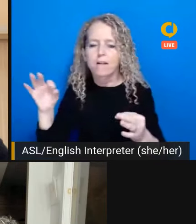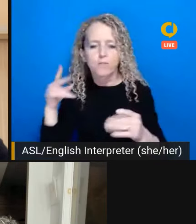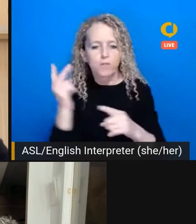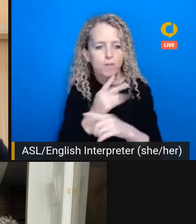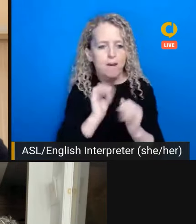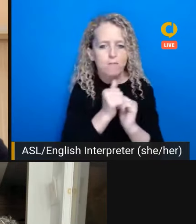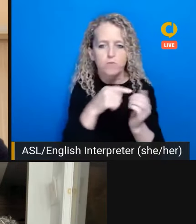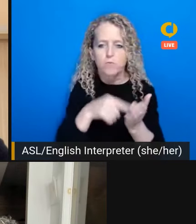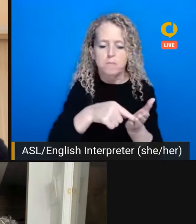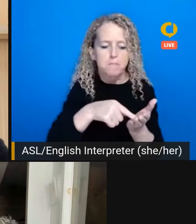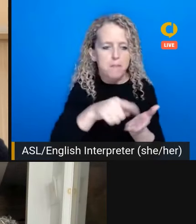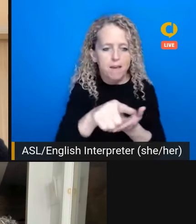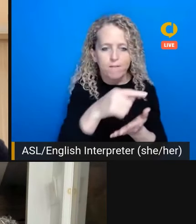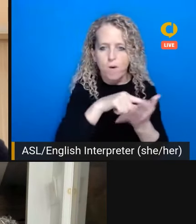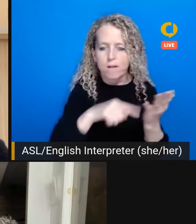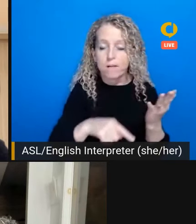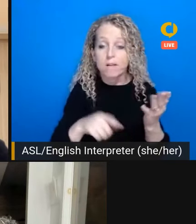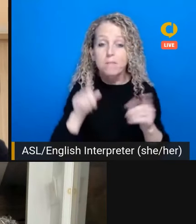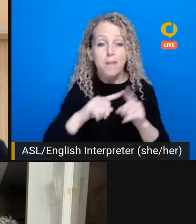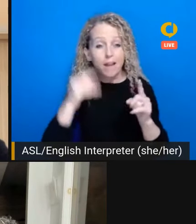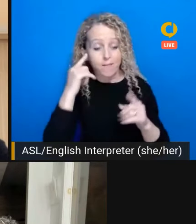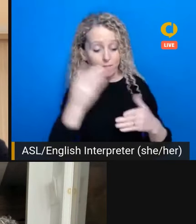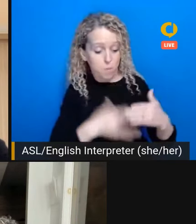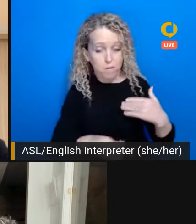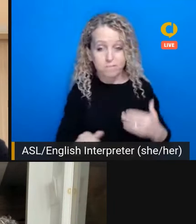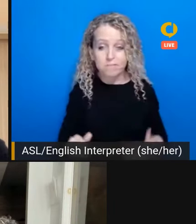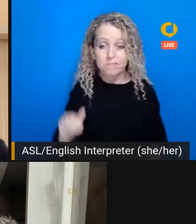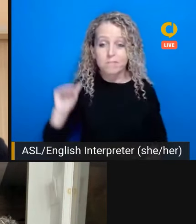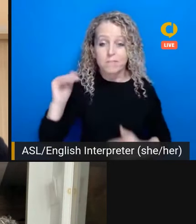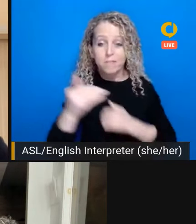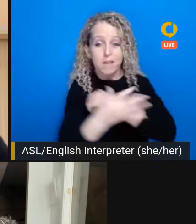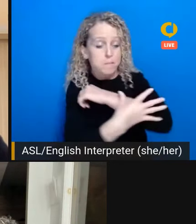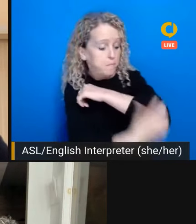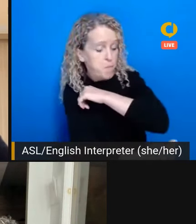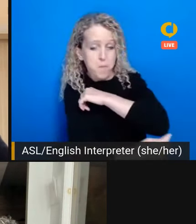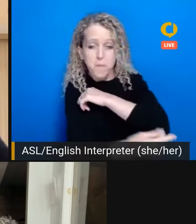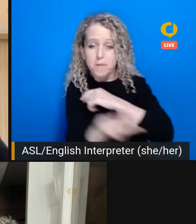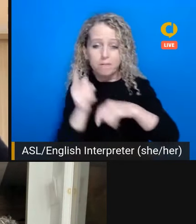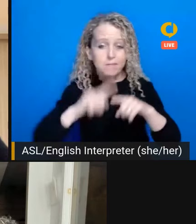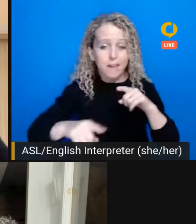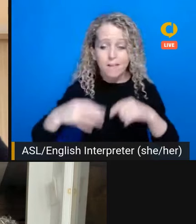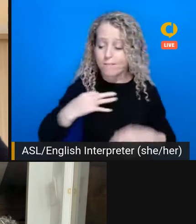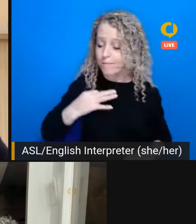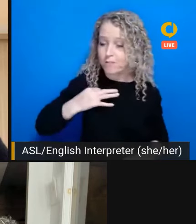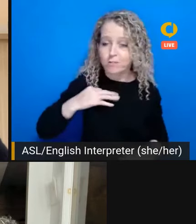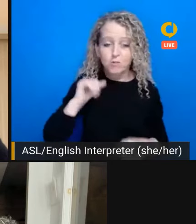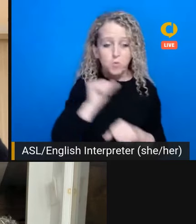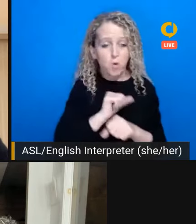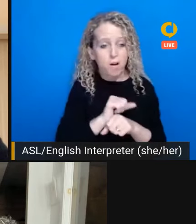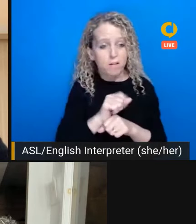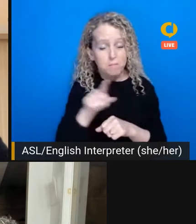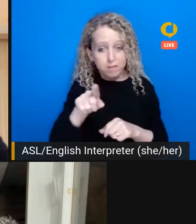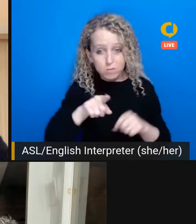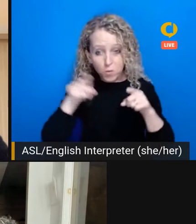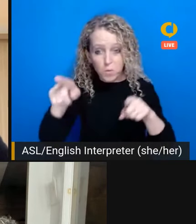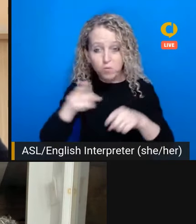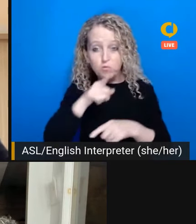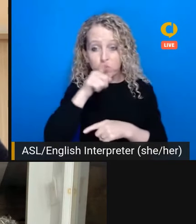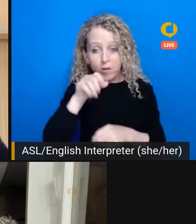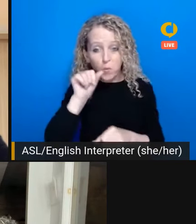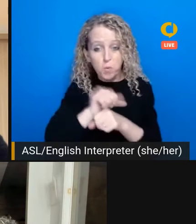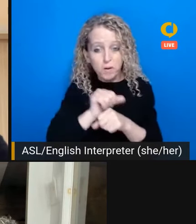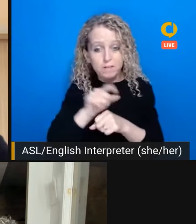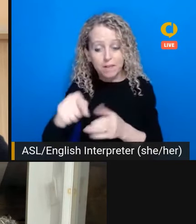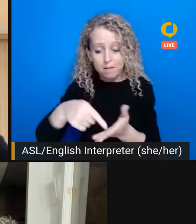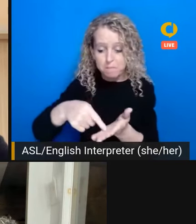If you grow up poor, you know, you don't have time for volunteer work because you have to do actual work to get paid because you need money,